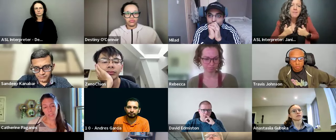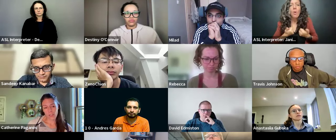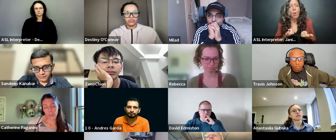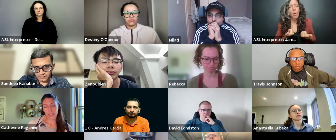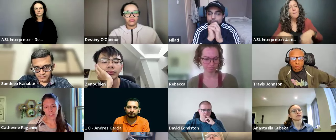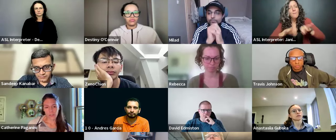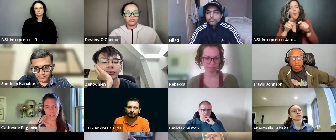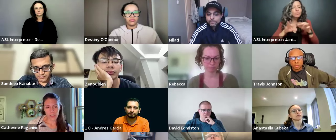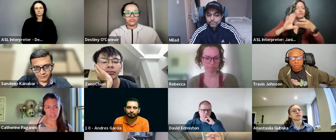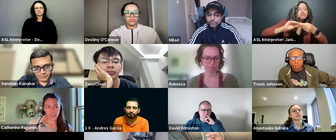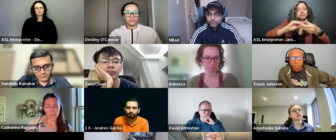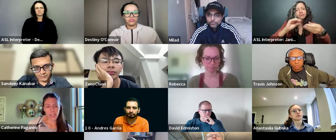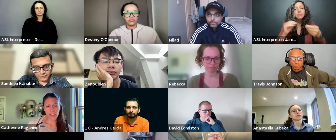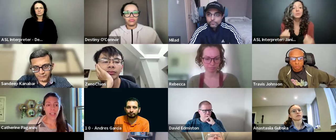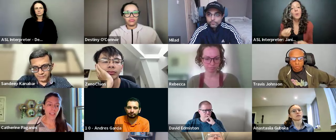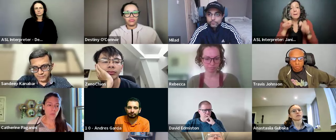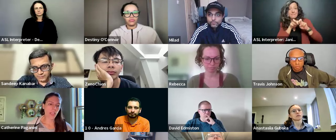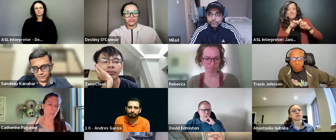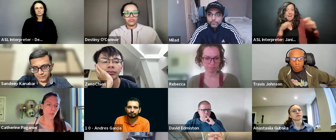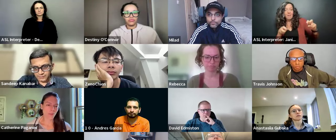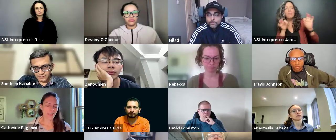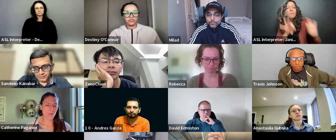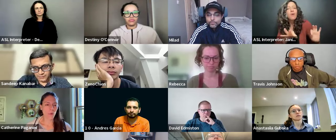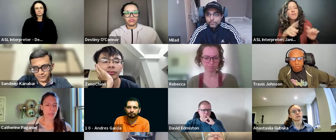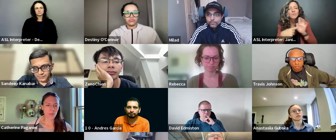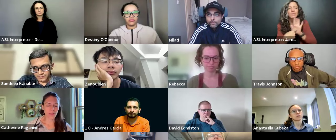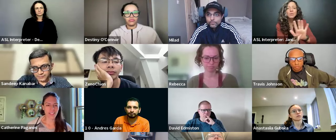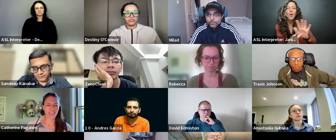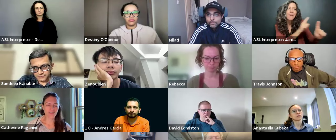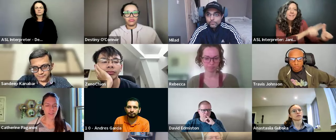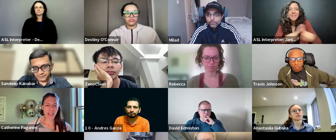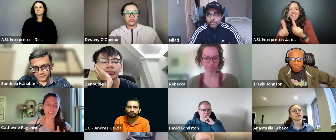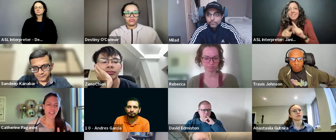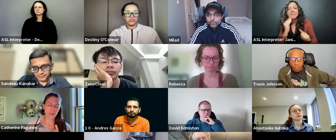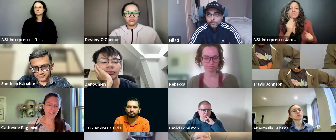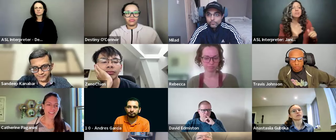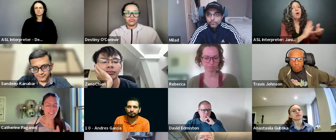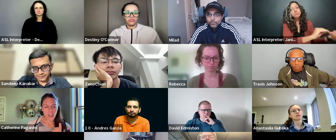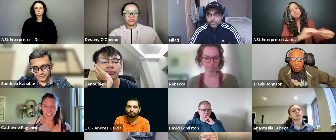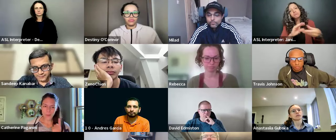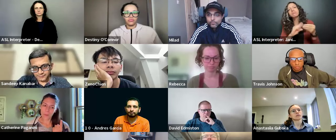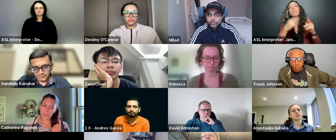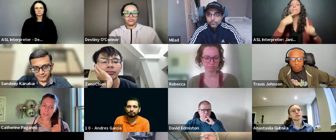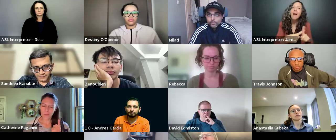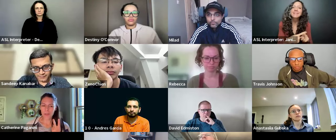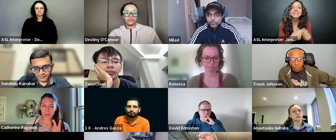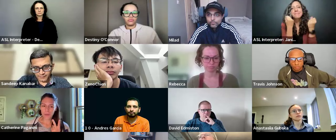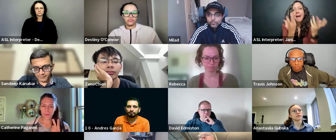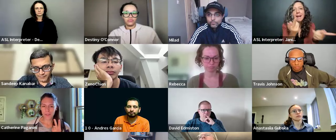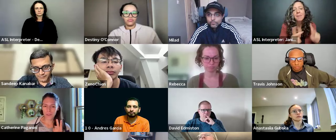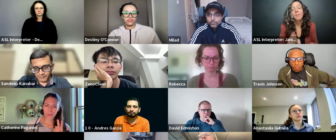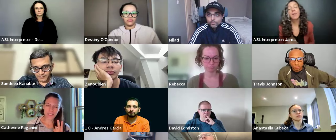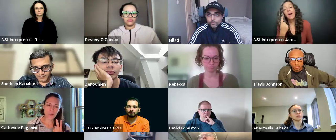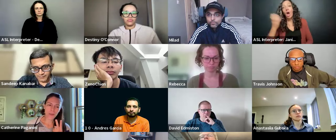panel format is really good, is ideal for that. And we get to add more people, right? Because when you have like one talk, it's one person or maybe